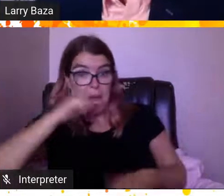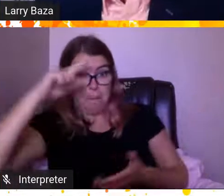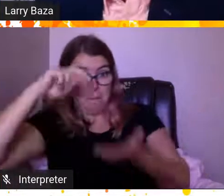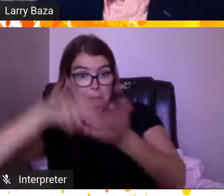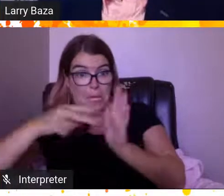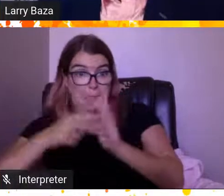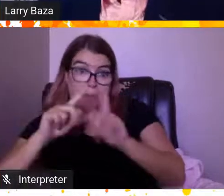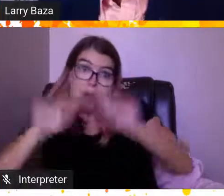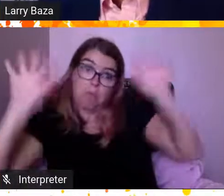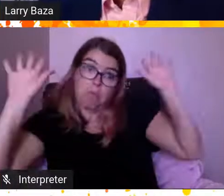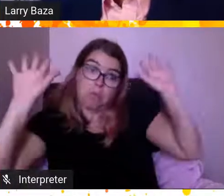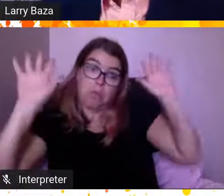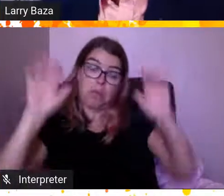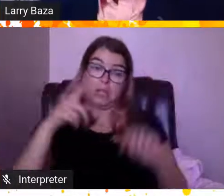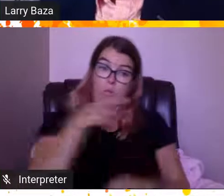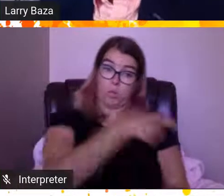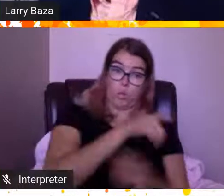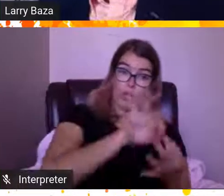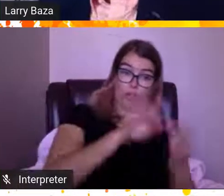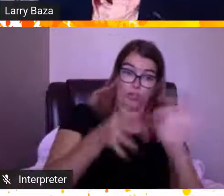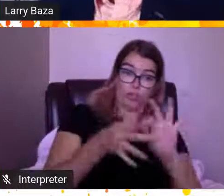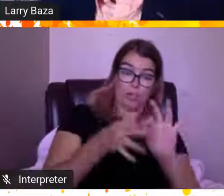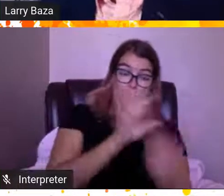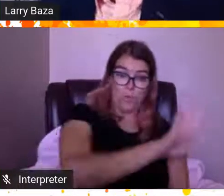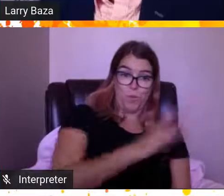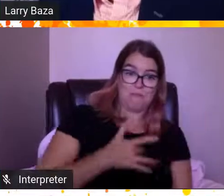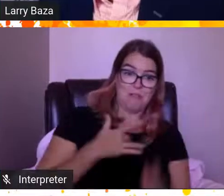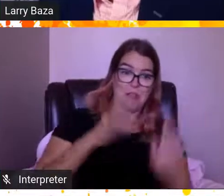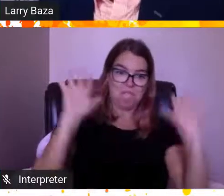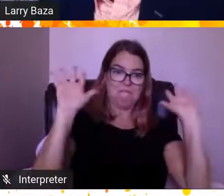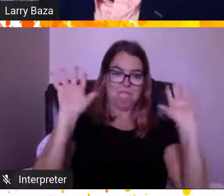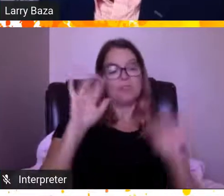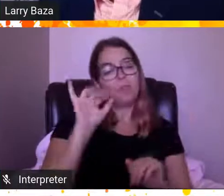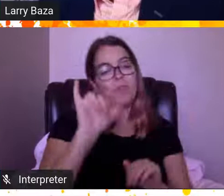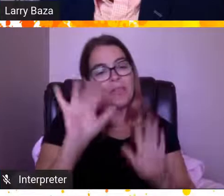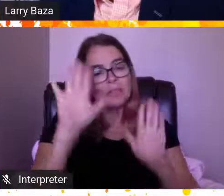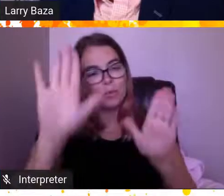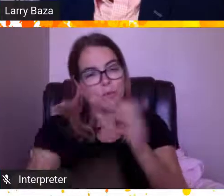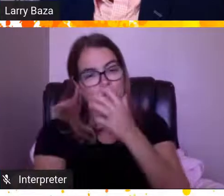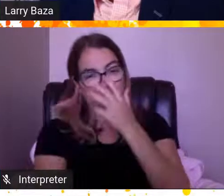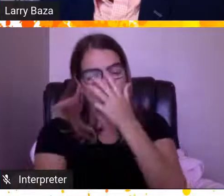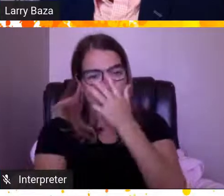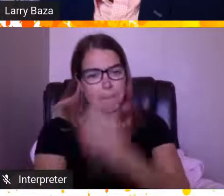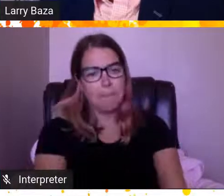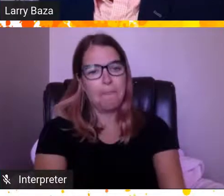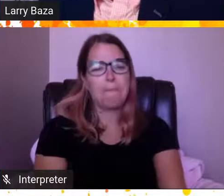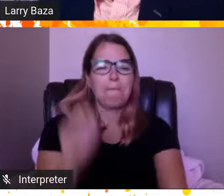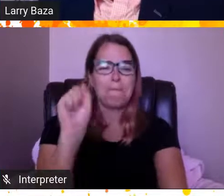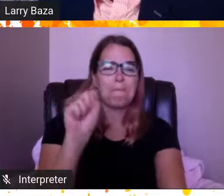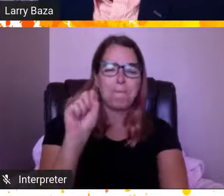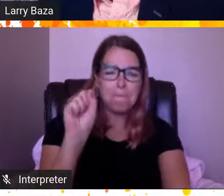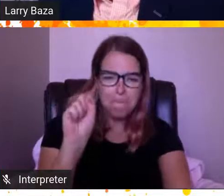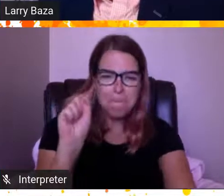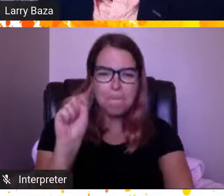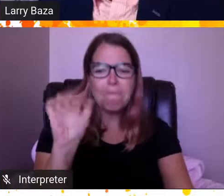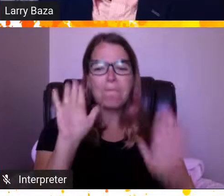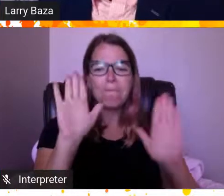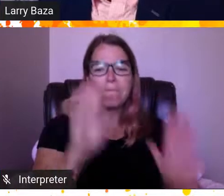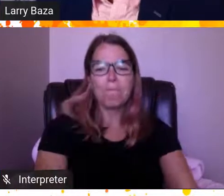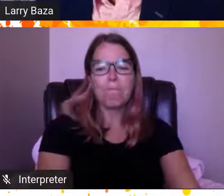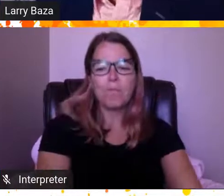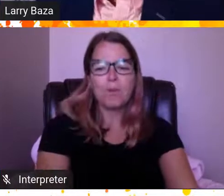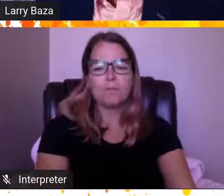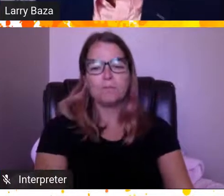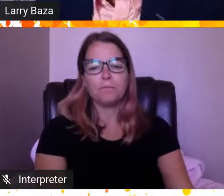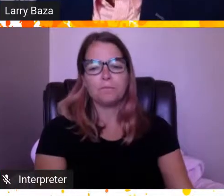be something that I interpret and that I feel for myself. So that's been really wonderful. Indeed. So